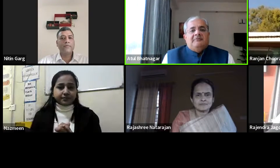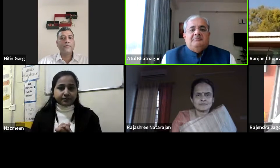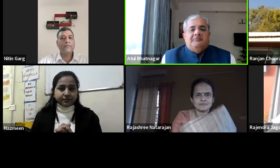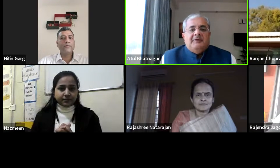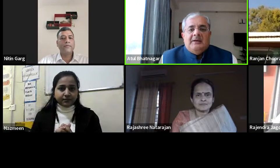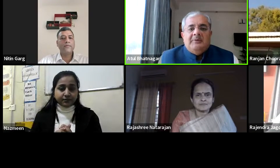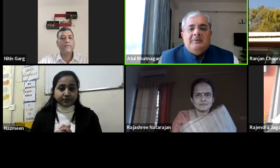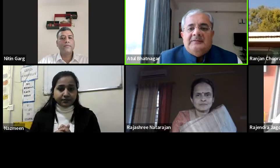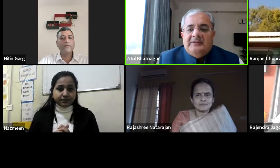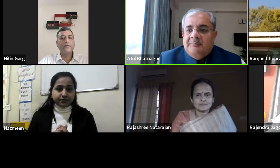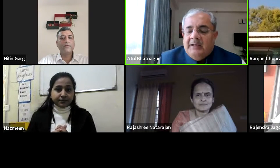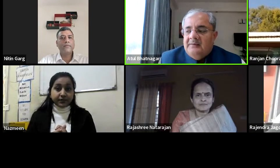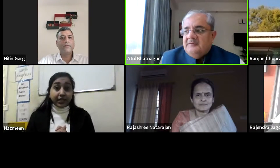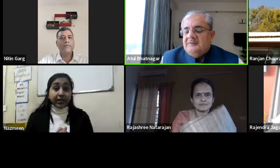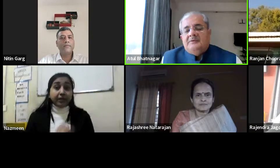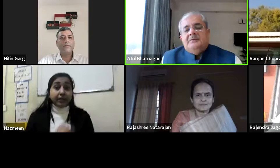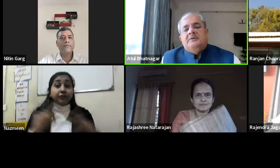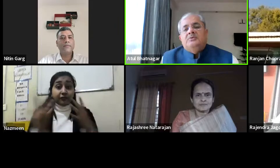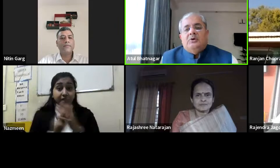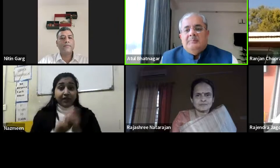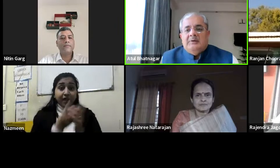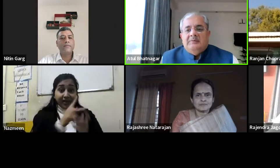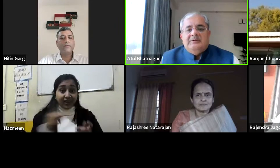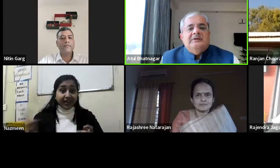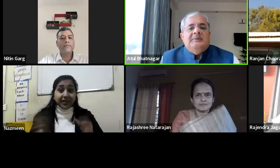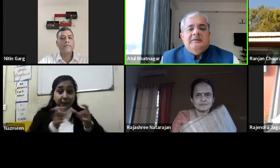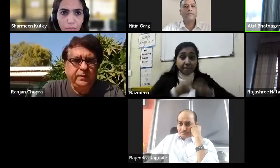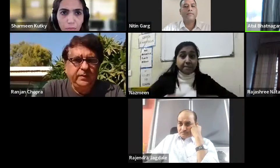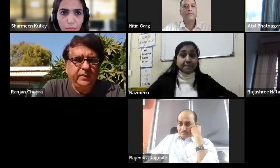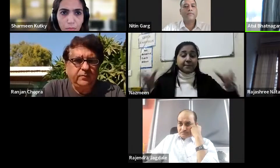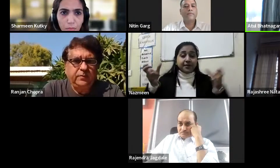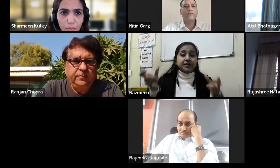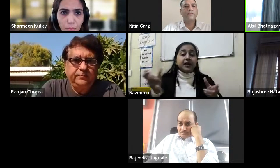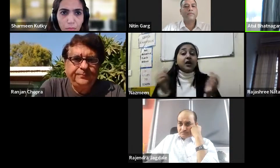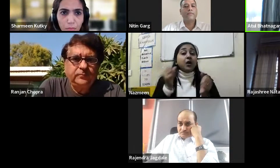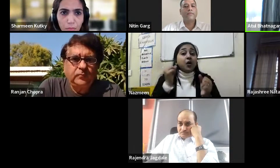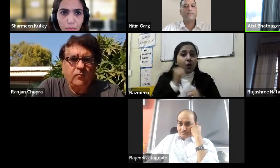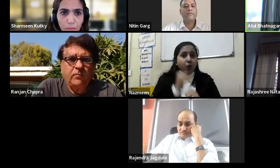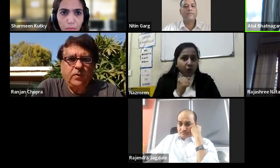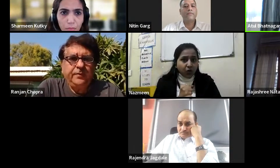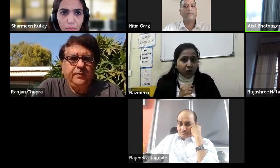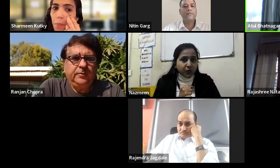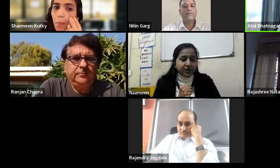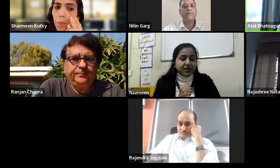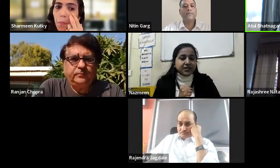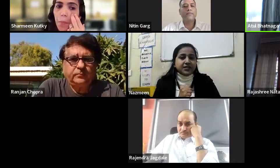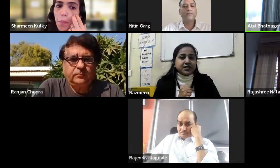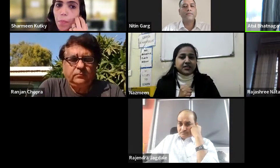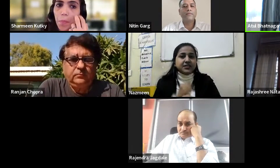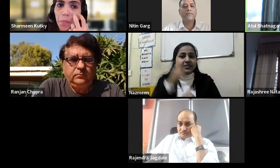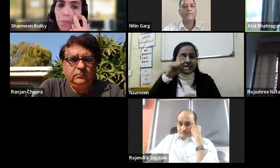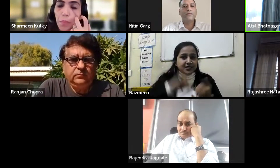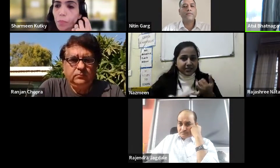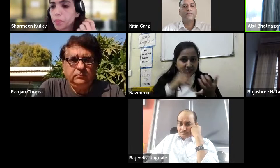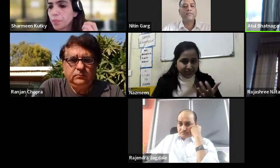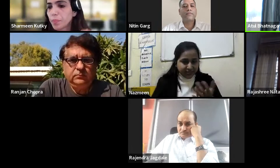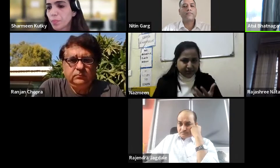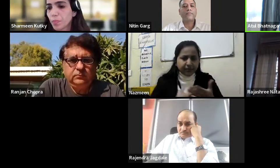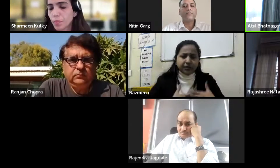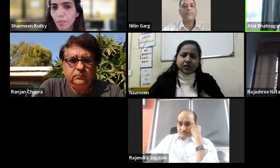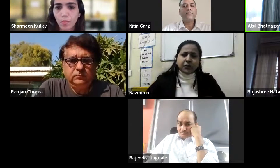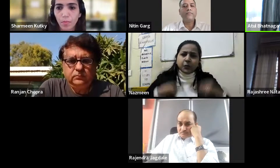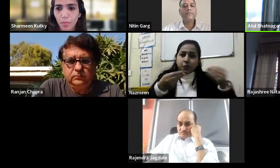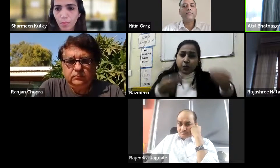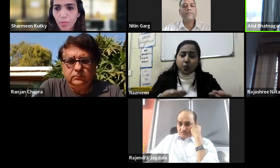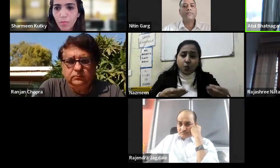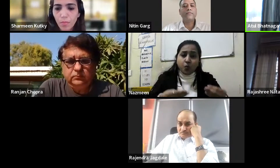we have a very eminent set of panelists to talk about the government and CSR efforts for sustainable development. I'll provide a more